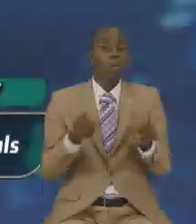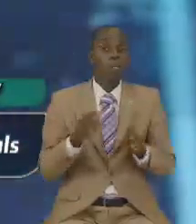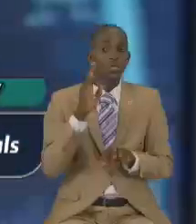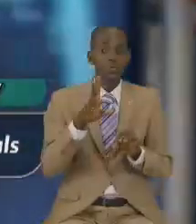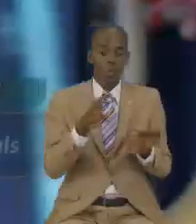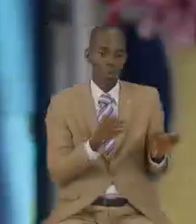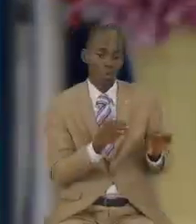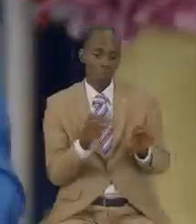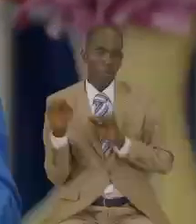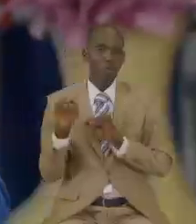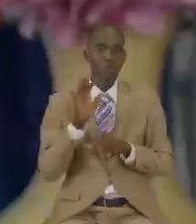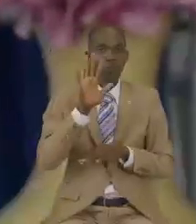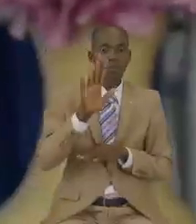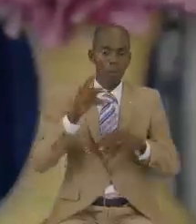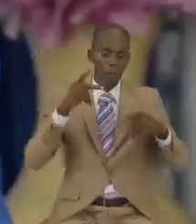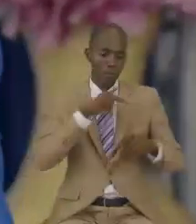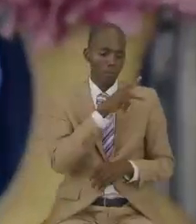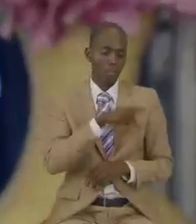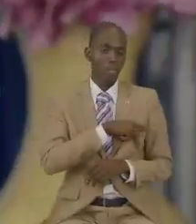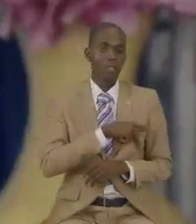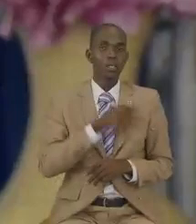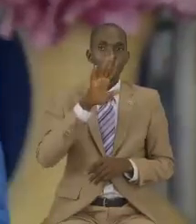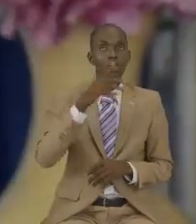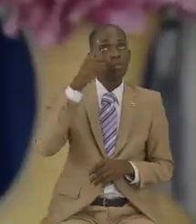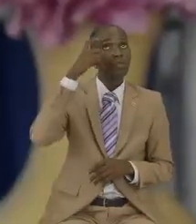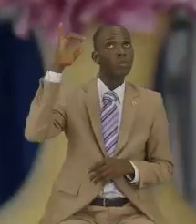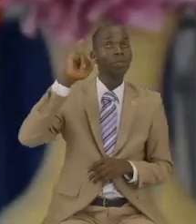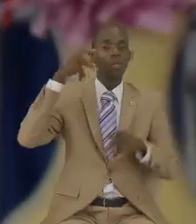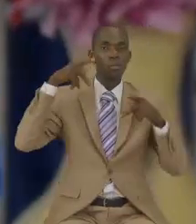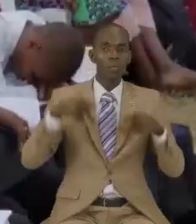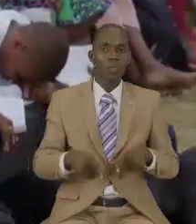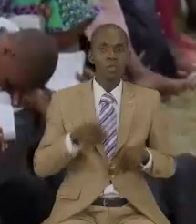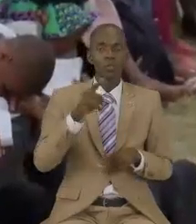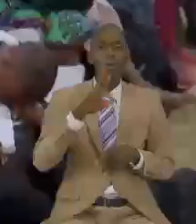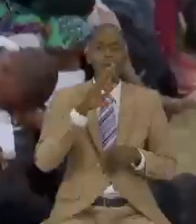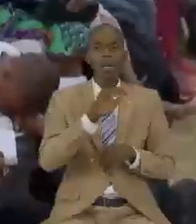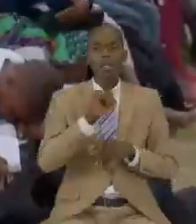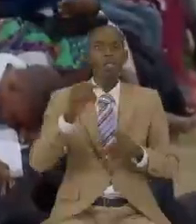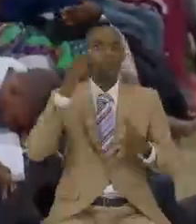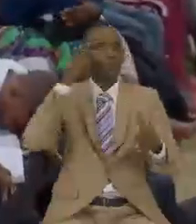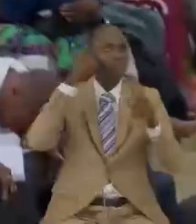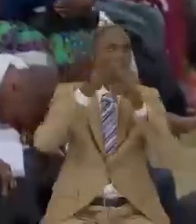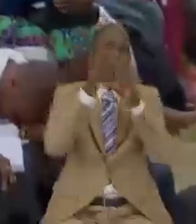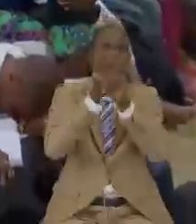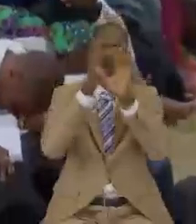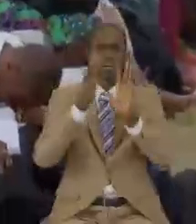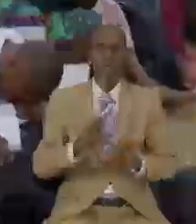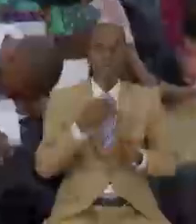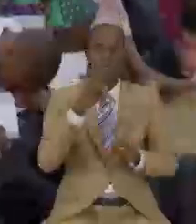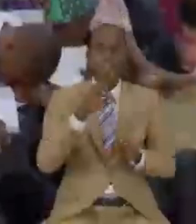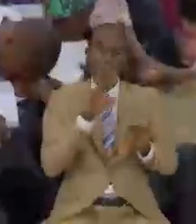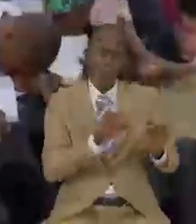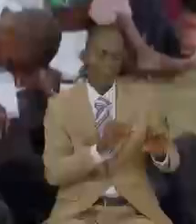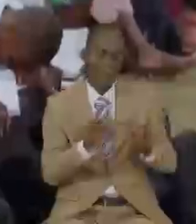your personality, you're a driven person, you're a go-getting person, and you are driving,